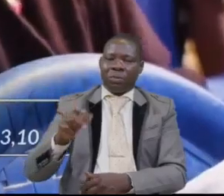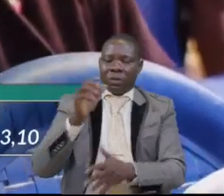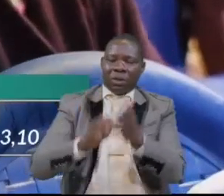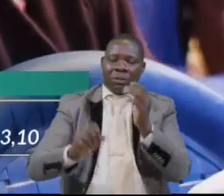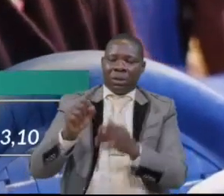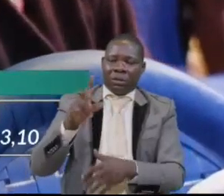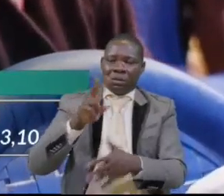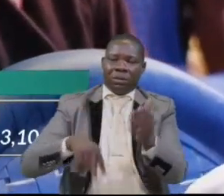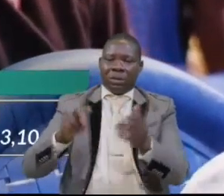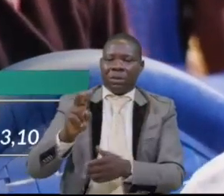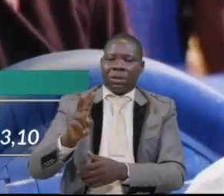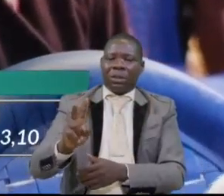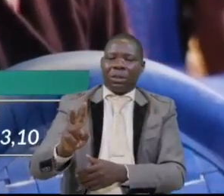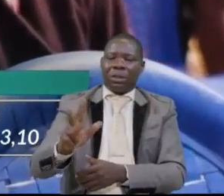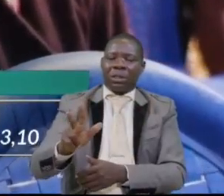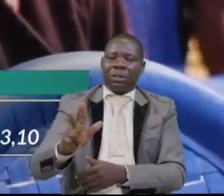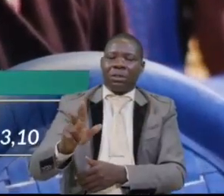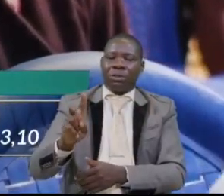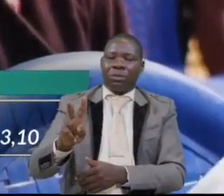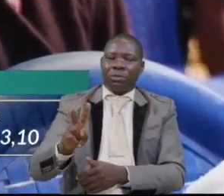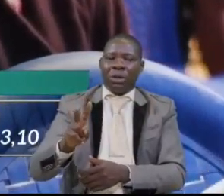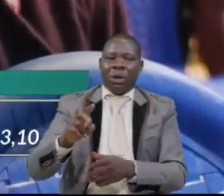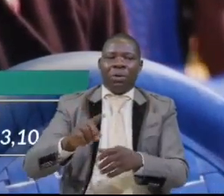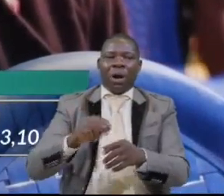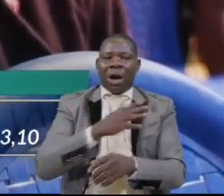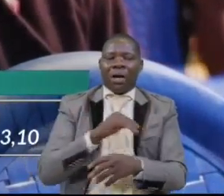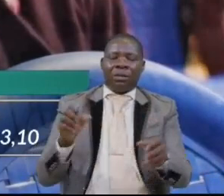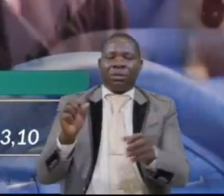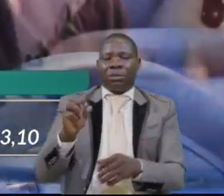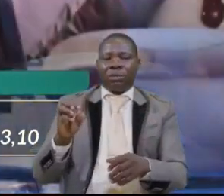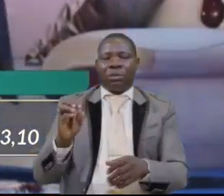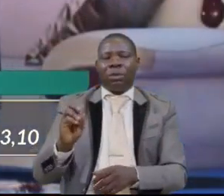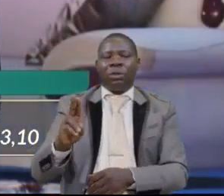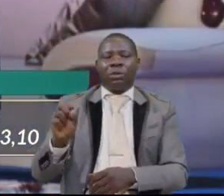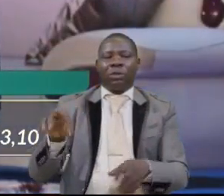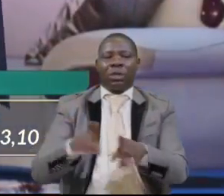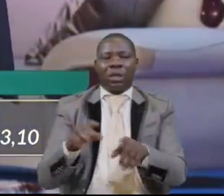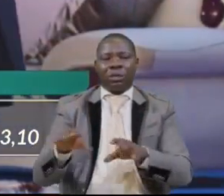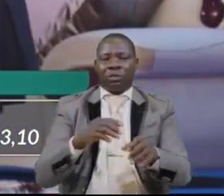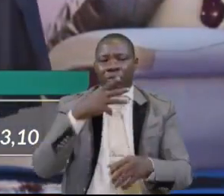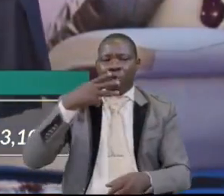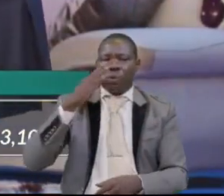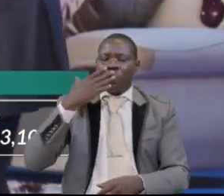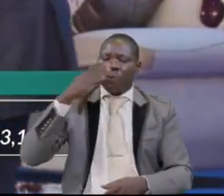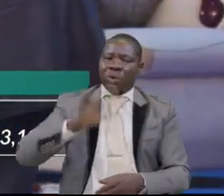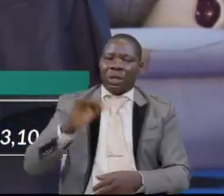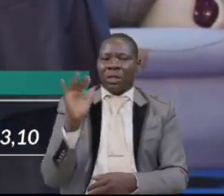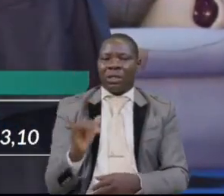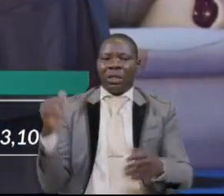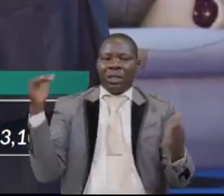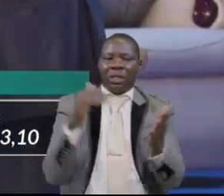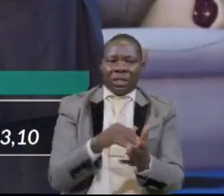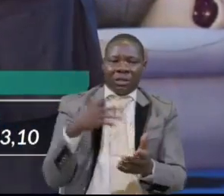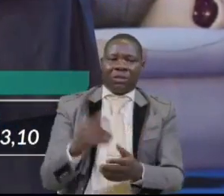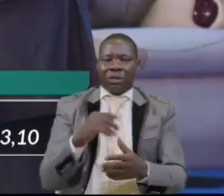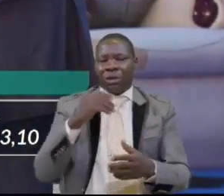as do wickedly he GES the Covenant shall he the Antichrist corrupt with flat trees but the